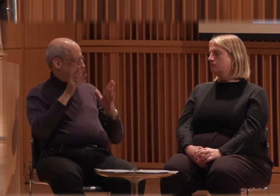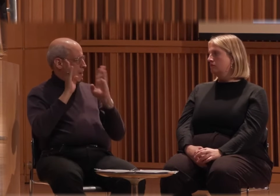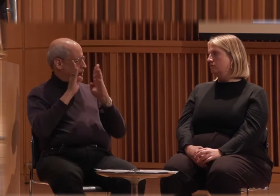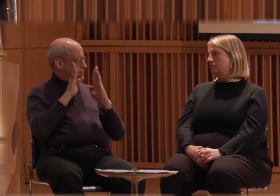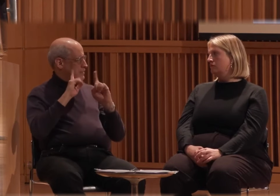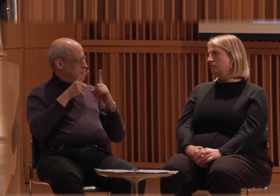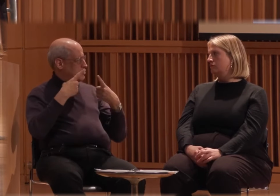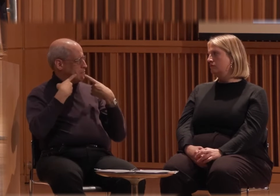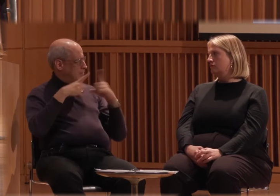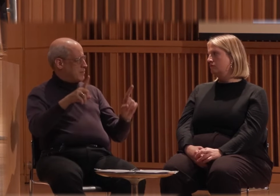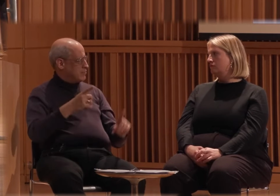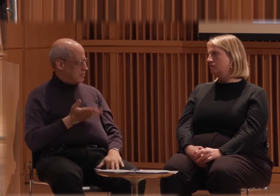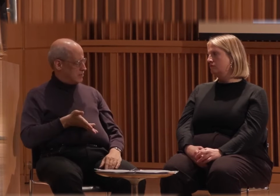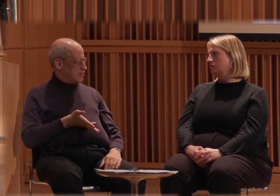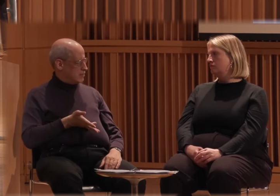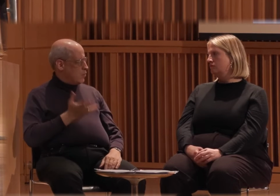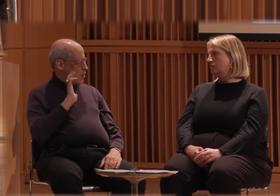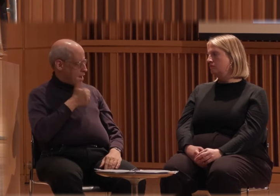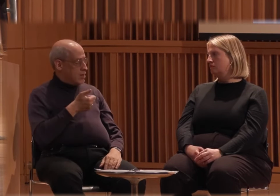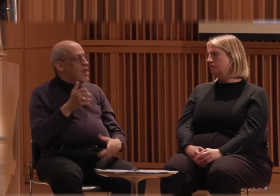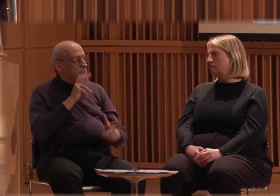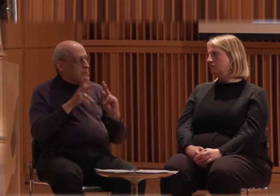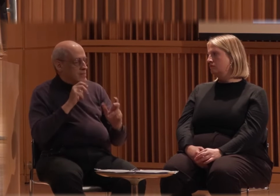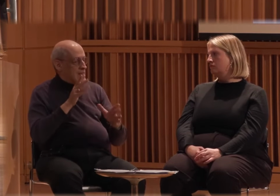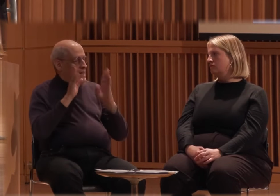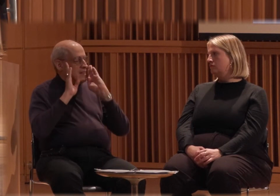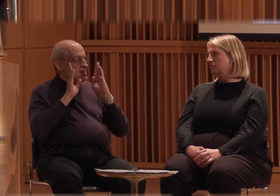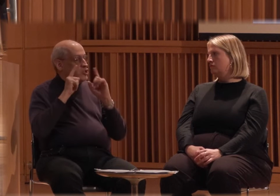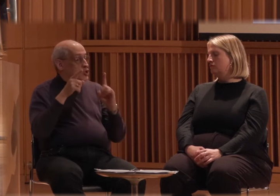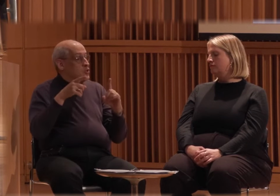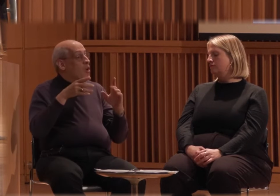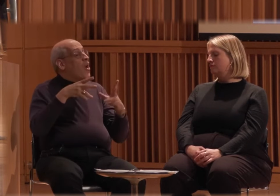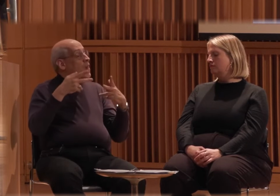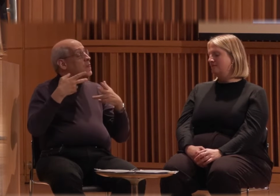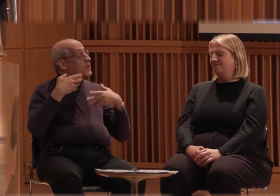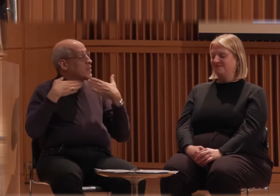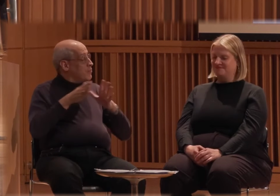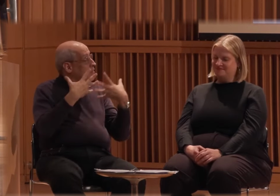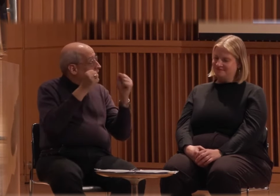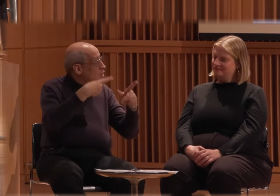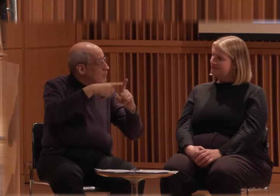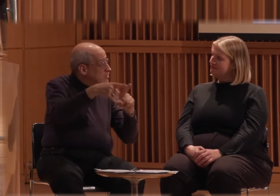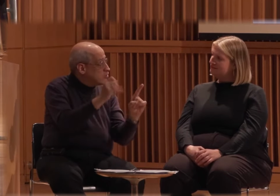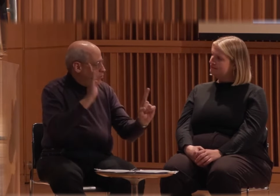them. And they often didn't listen to them in incredibly antagonistic,